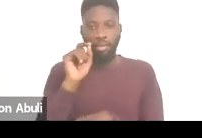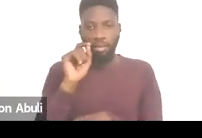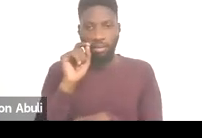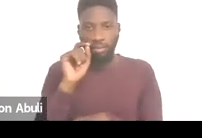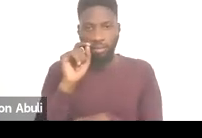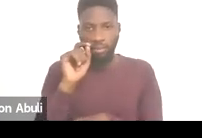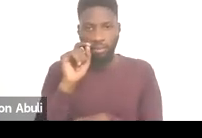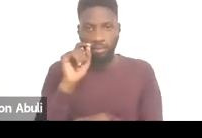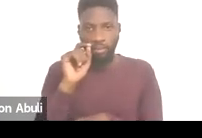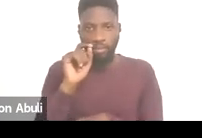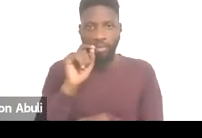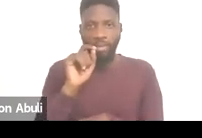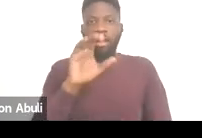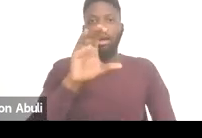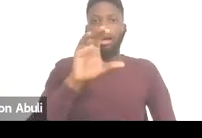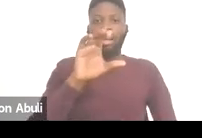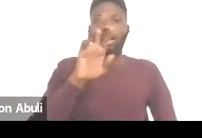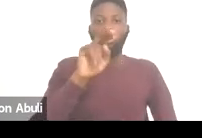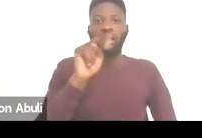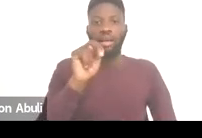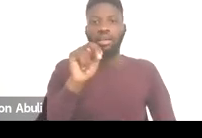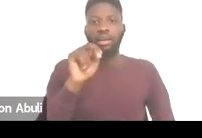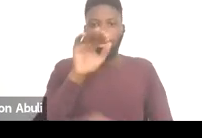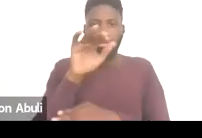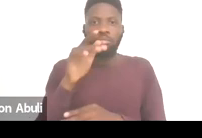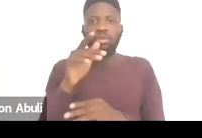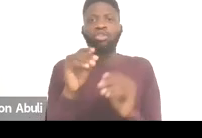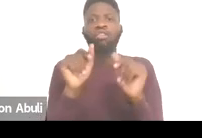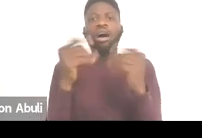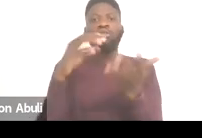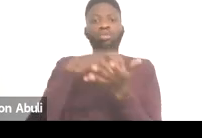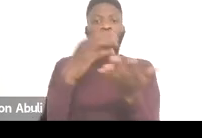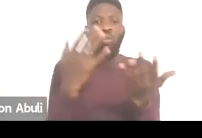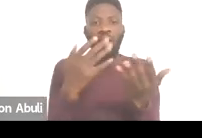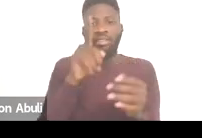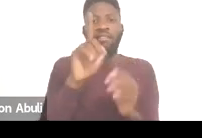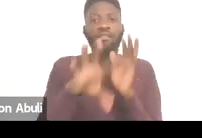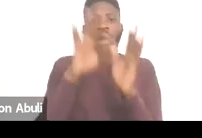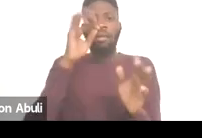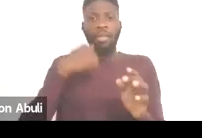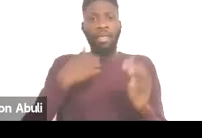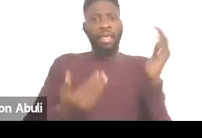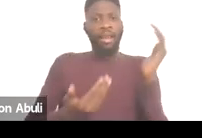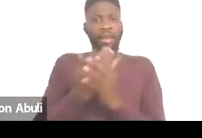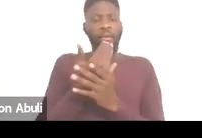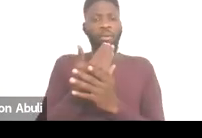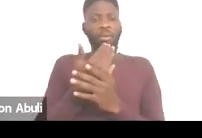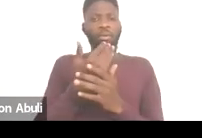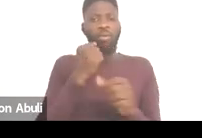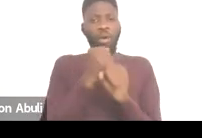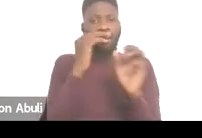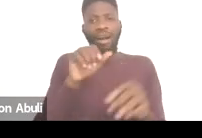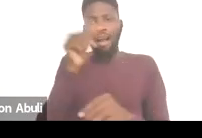Caroline Muigai. How does one handle a situation where you realize you just because you are a new employee, the other employees or even